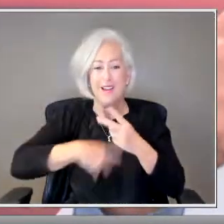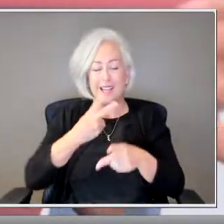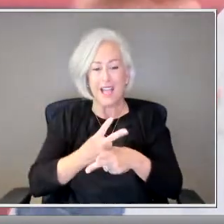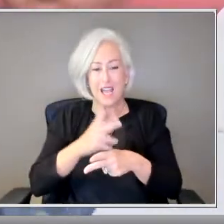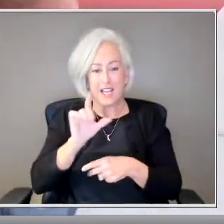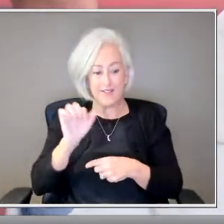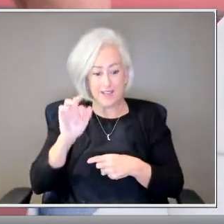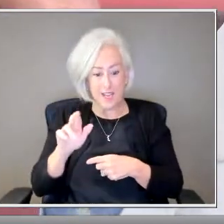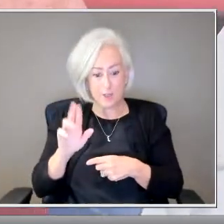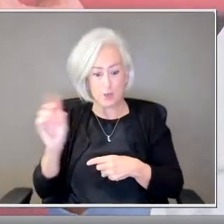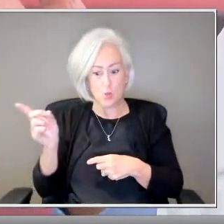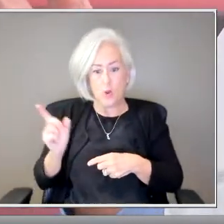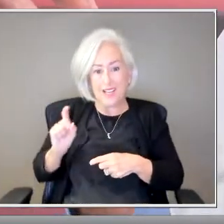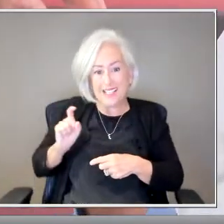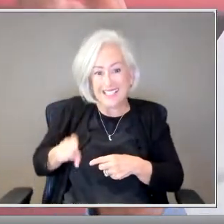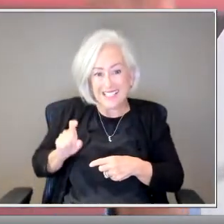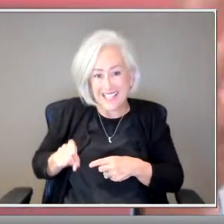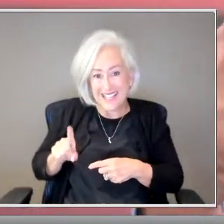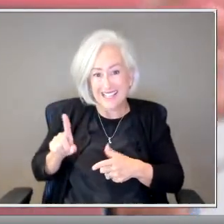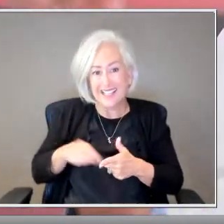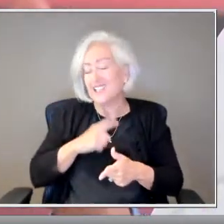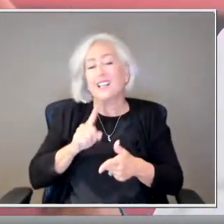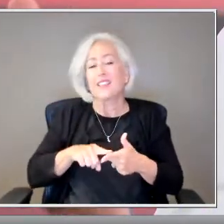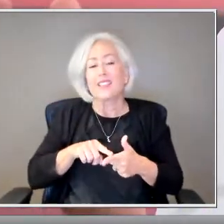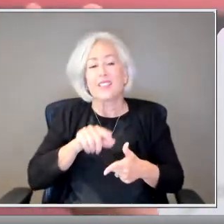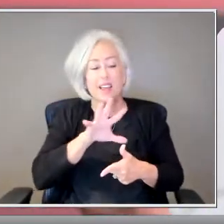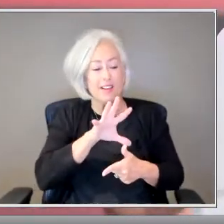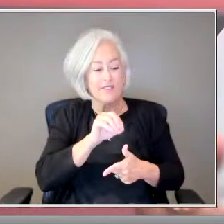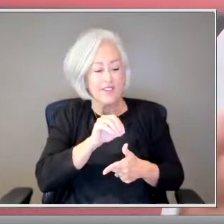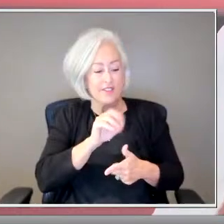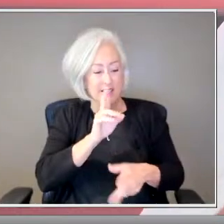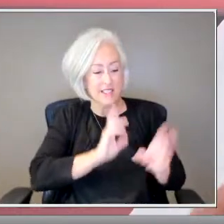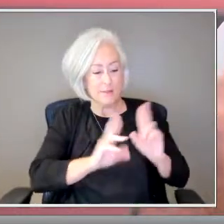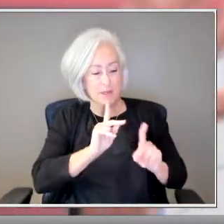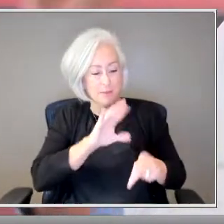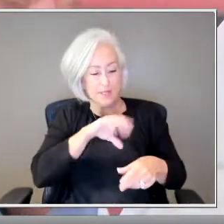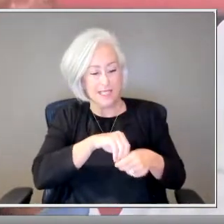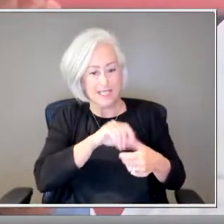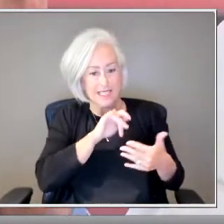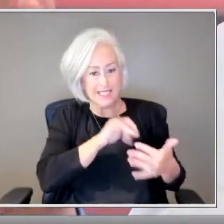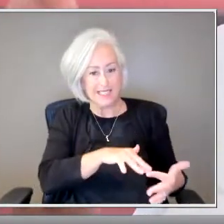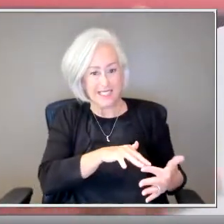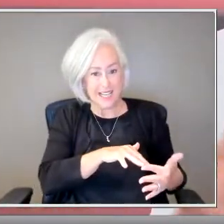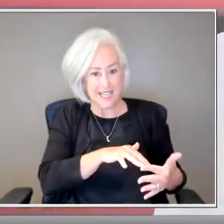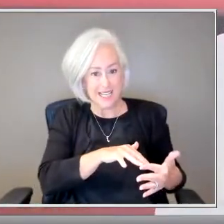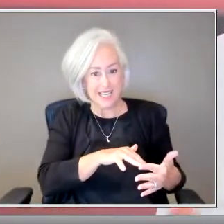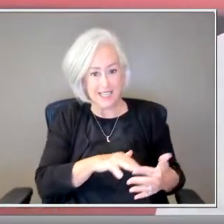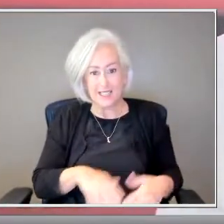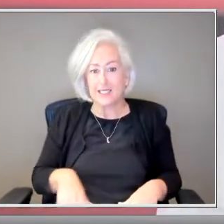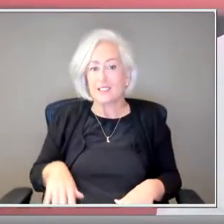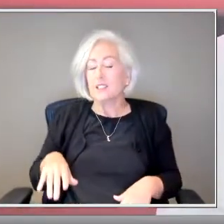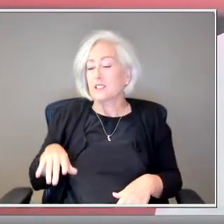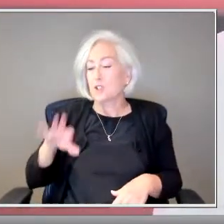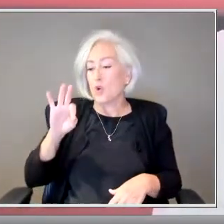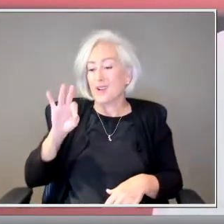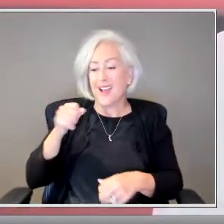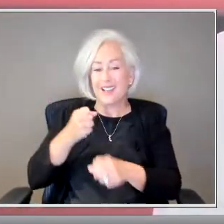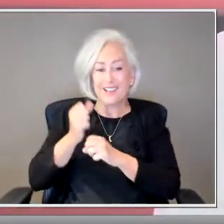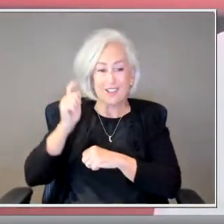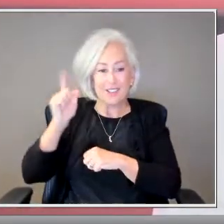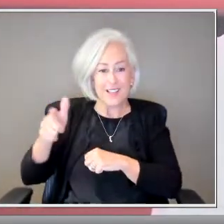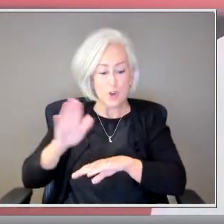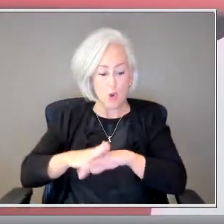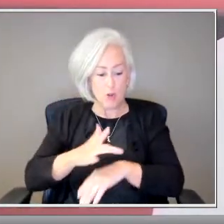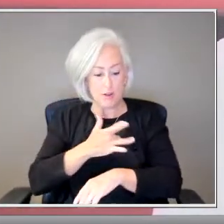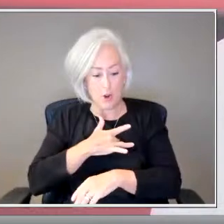years out, there's maybe 50 people in the study. 2 years out on a cardiology drug, there's still 9,000 patients. So if something bad's going to happen, you know